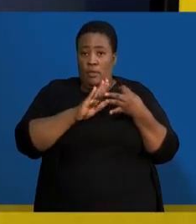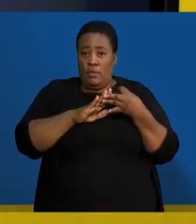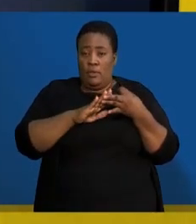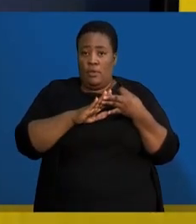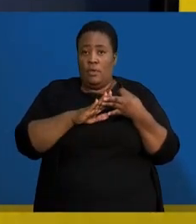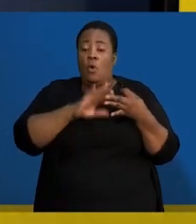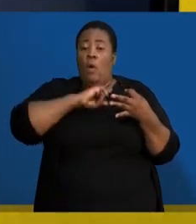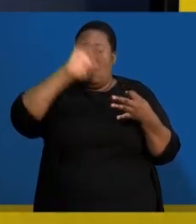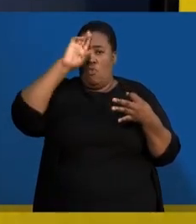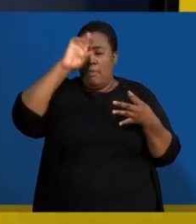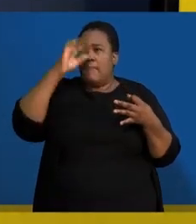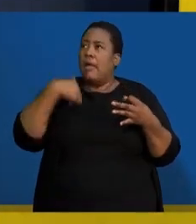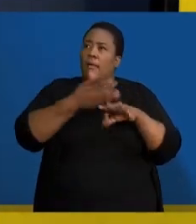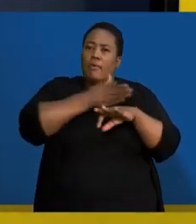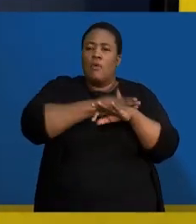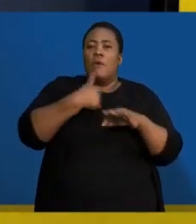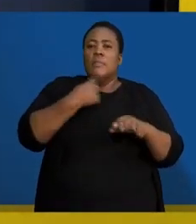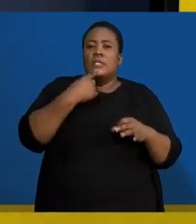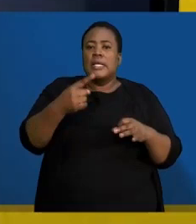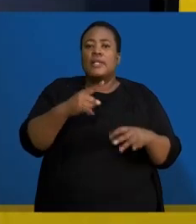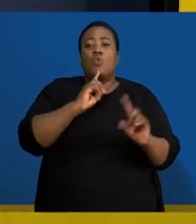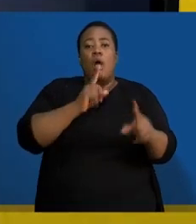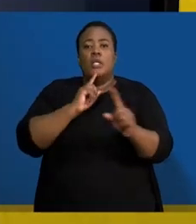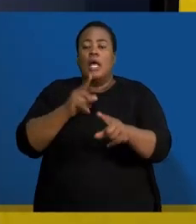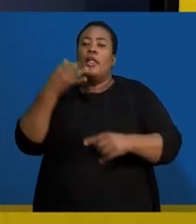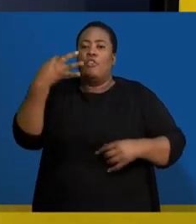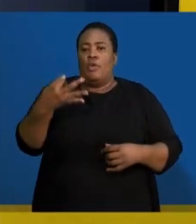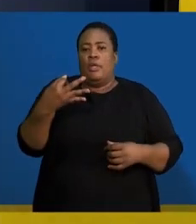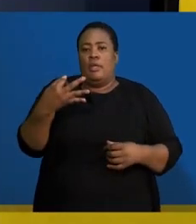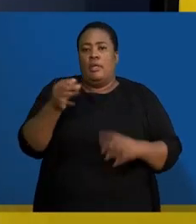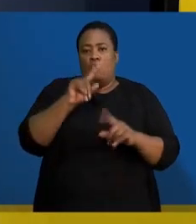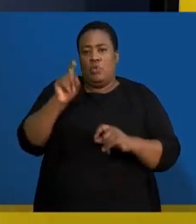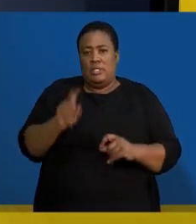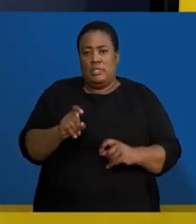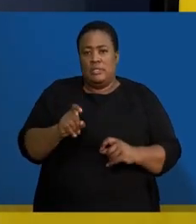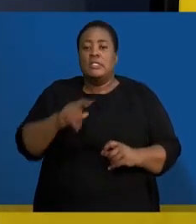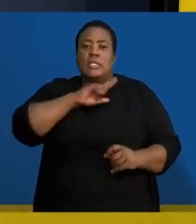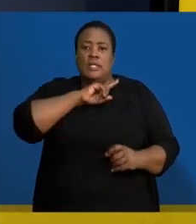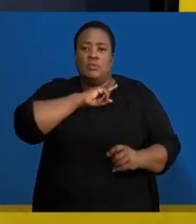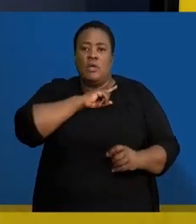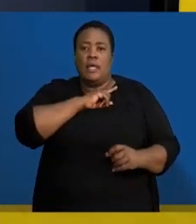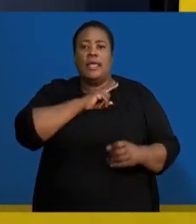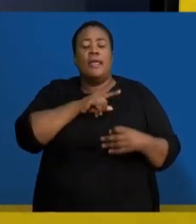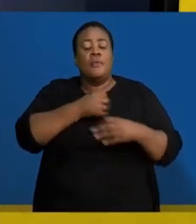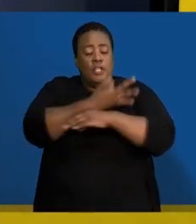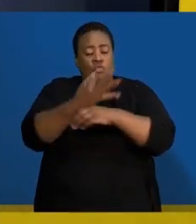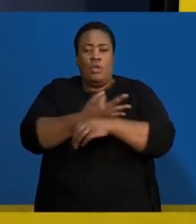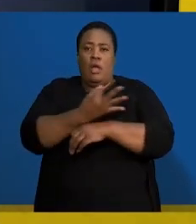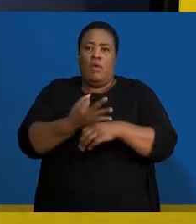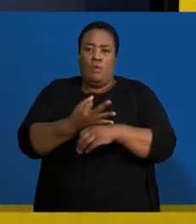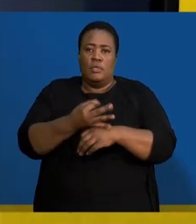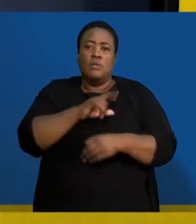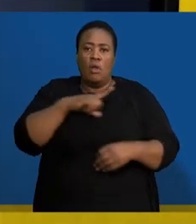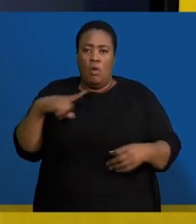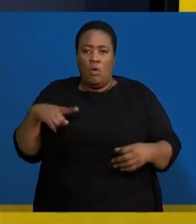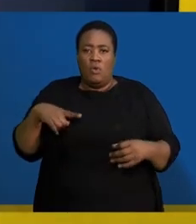because remember earlier I told you that you have to answer 3 questions in this paper. That is why it is 3 hours long. So